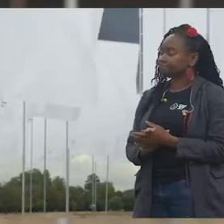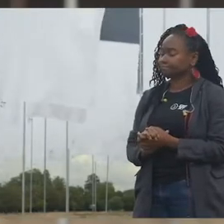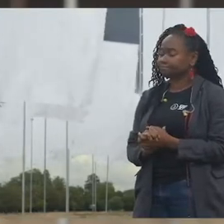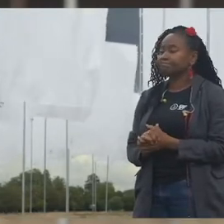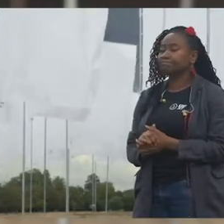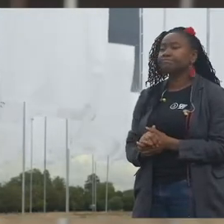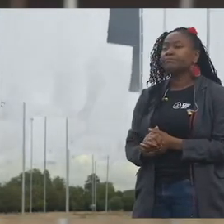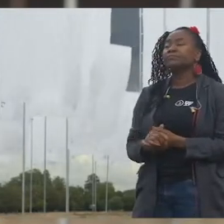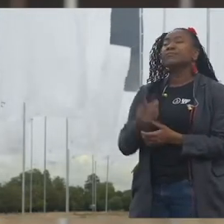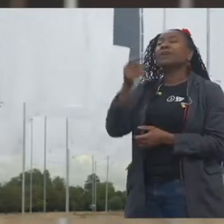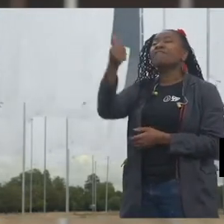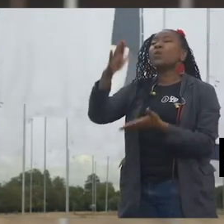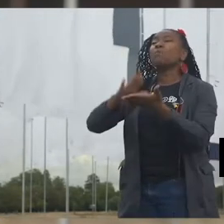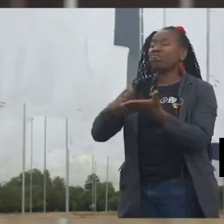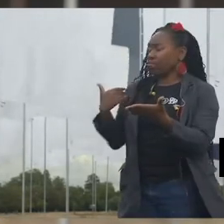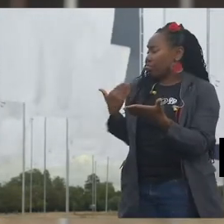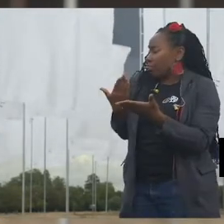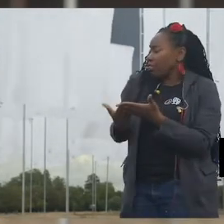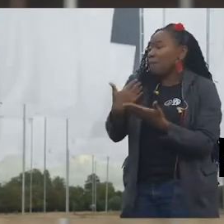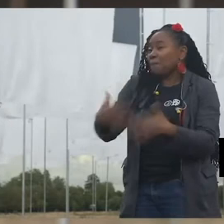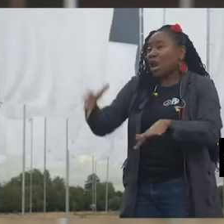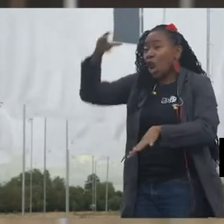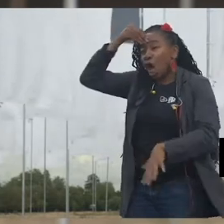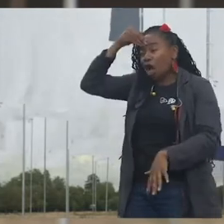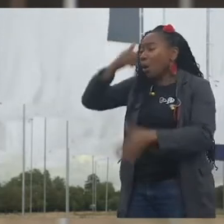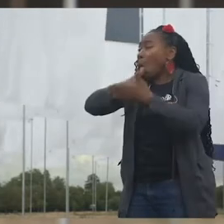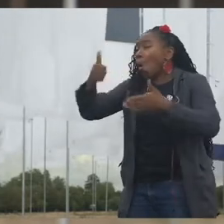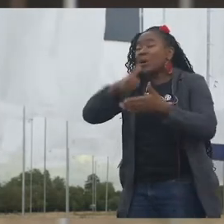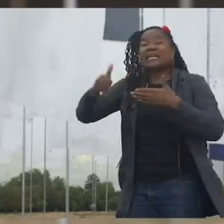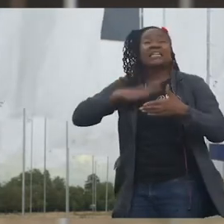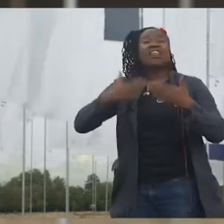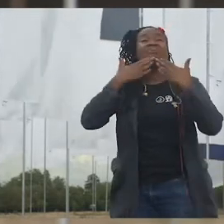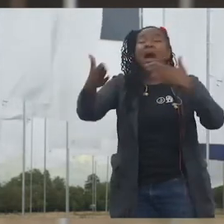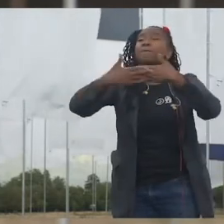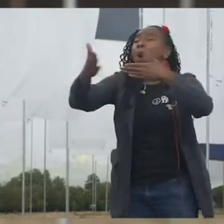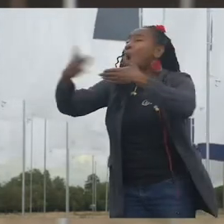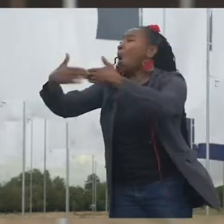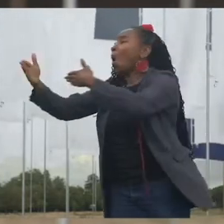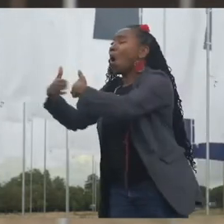I've learnt that during these past few months, there will always be more people to thank and never enough time